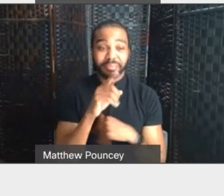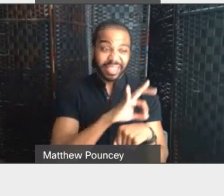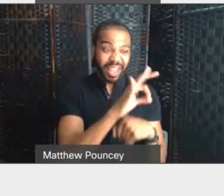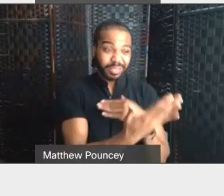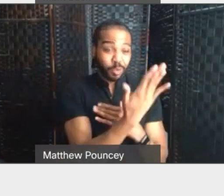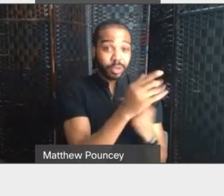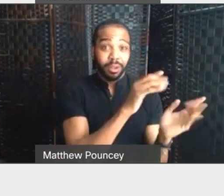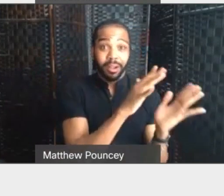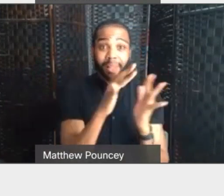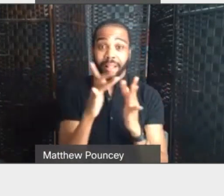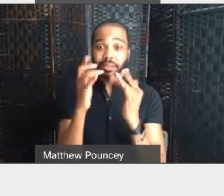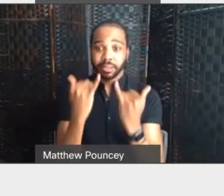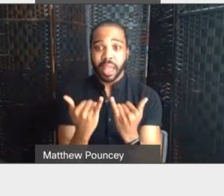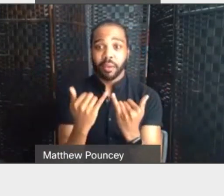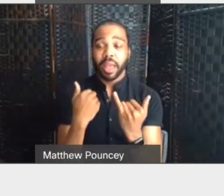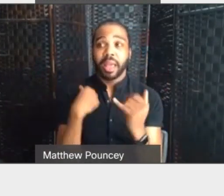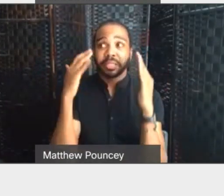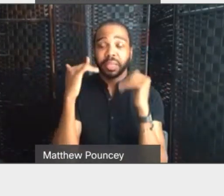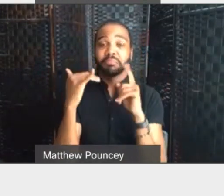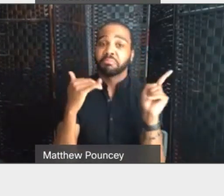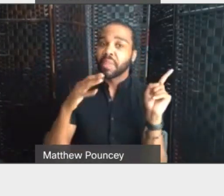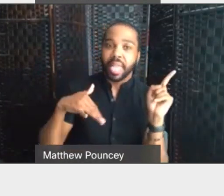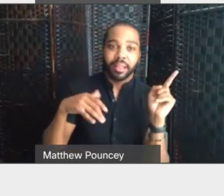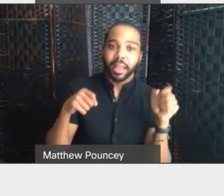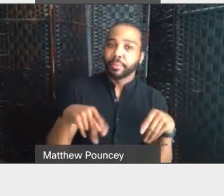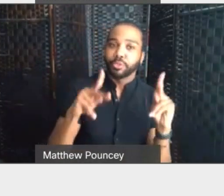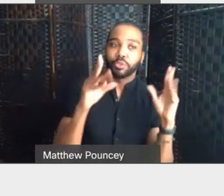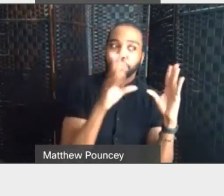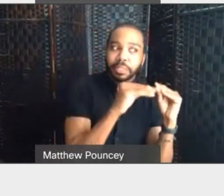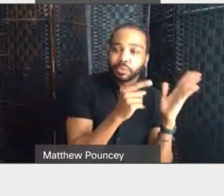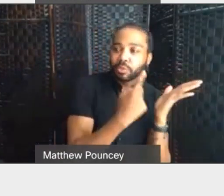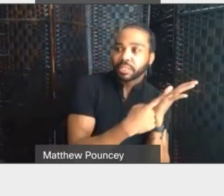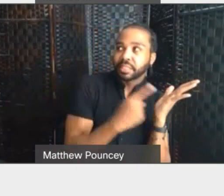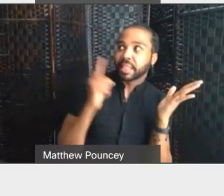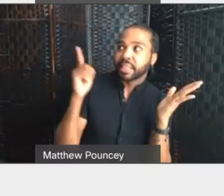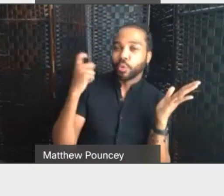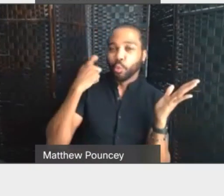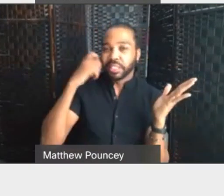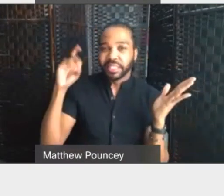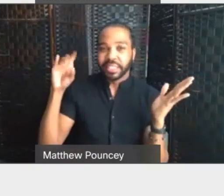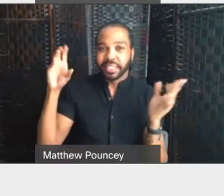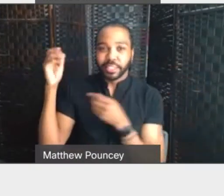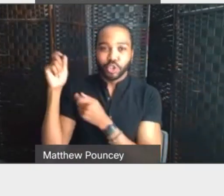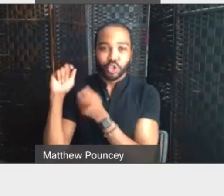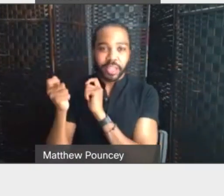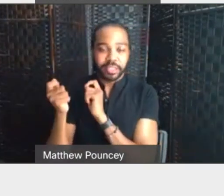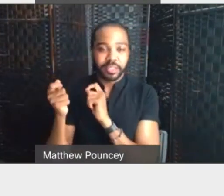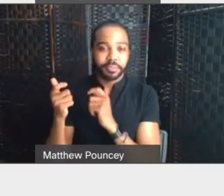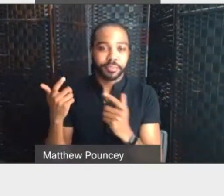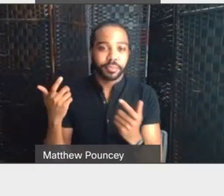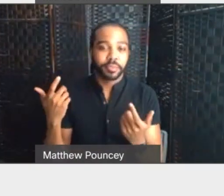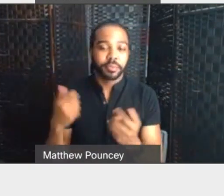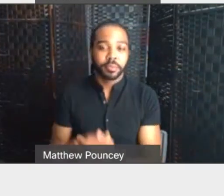and now, that I expect they haven't had a chance yet to have a meeting where they've discussed these changes that were posted by the CDC